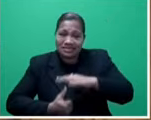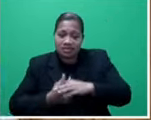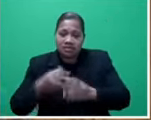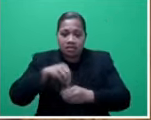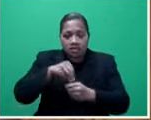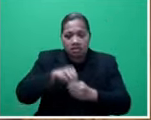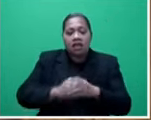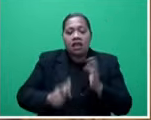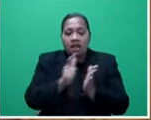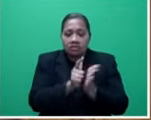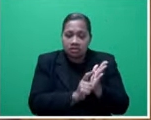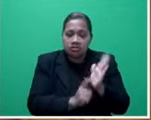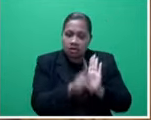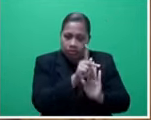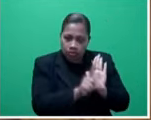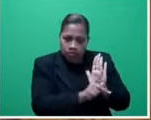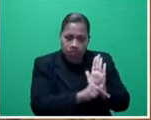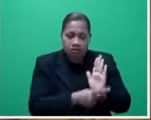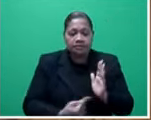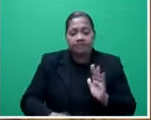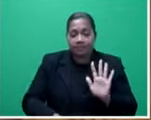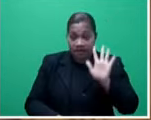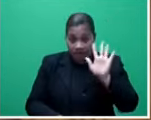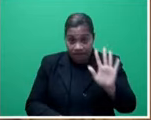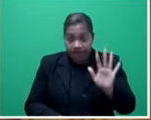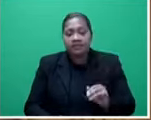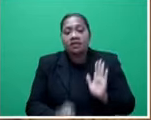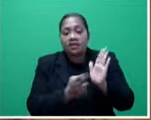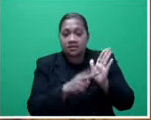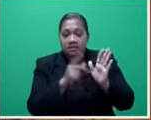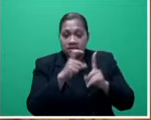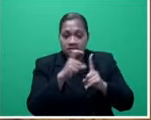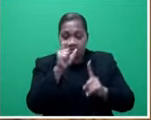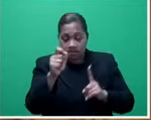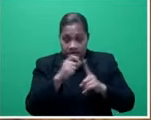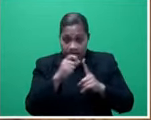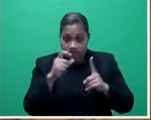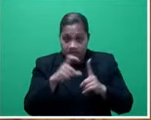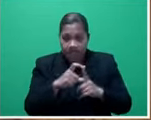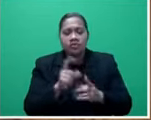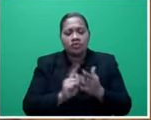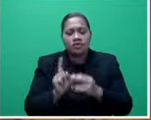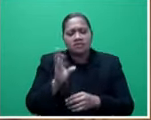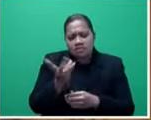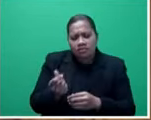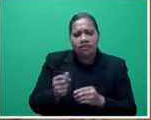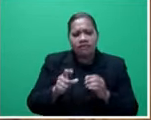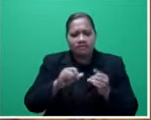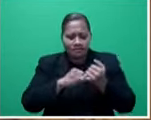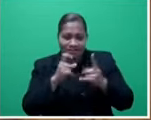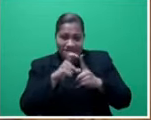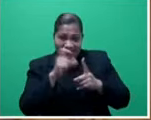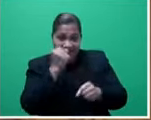and policies. Number five, the NCPD considers some of the following sustainable development goals